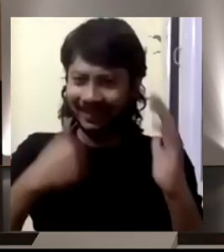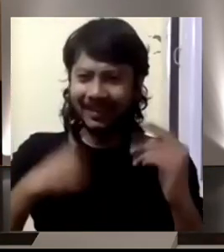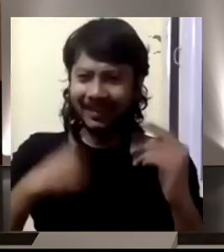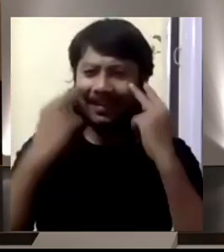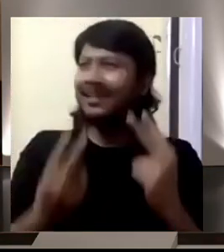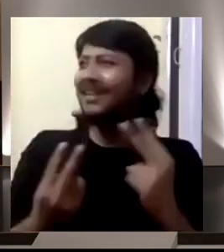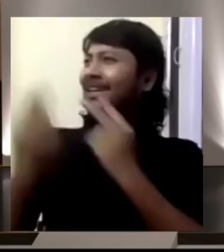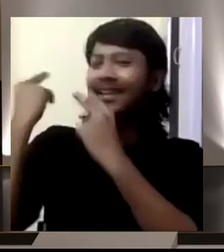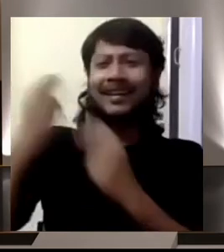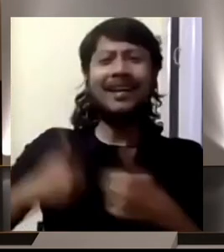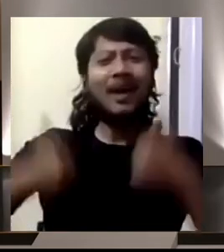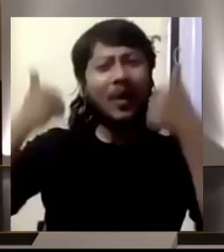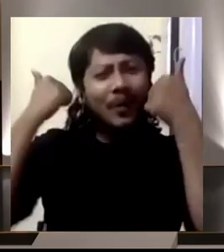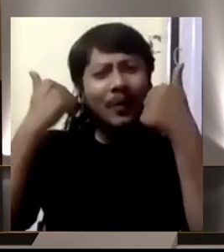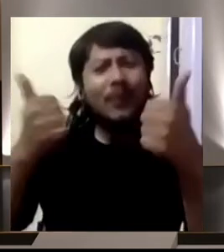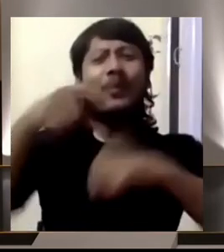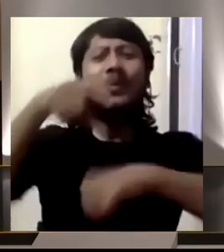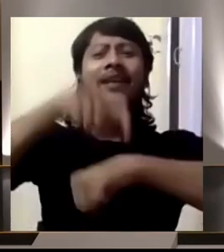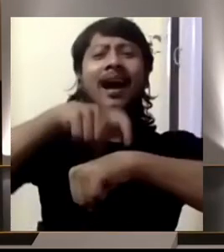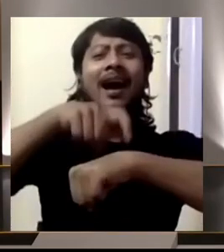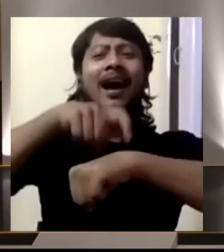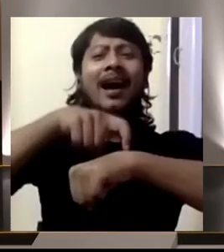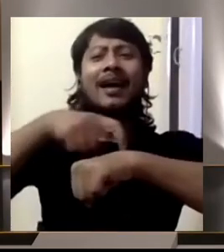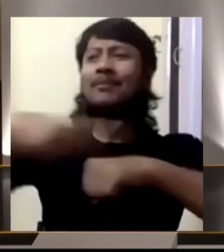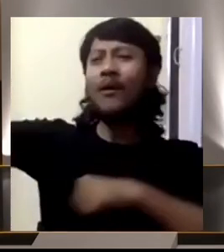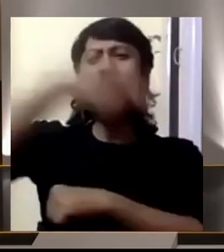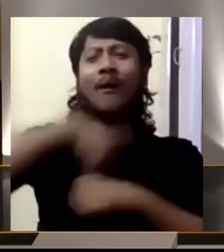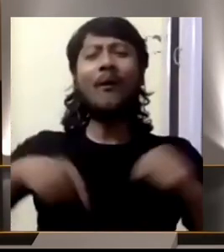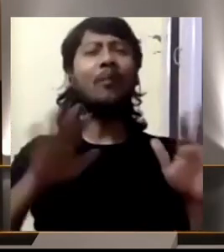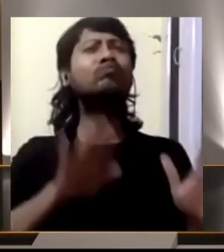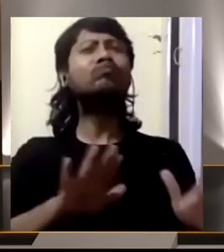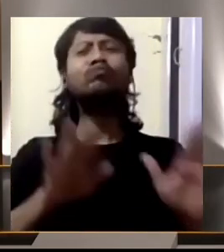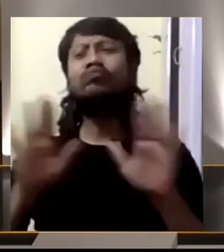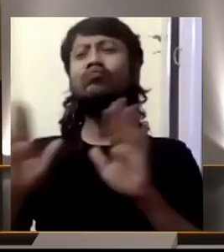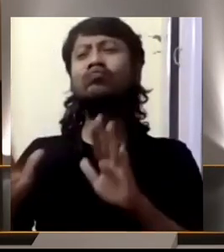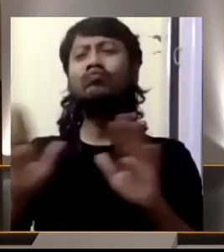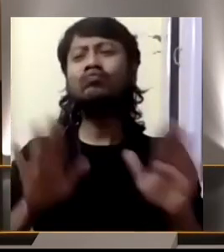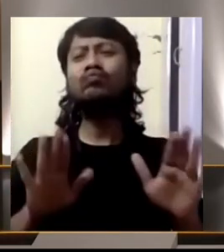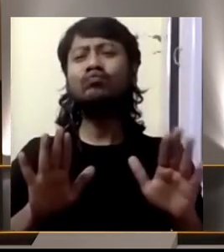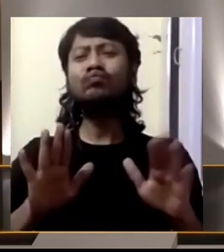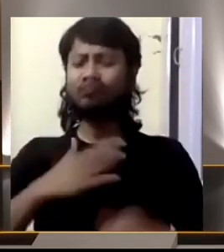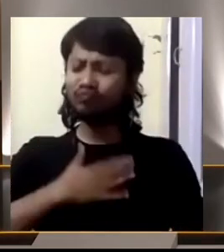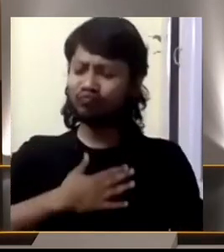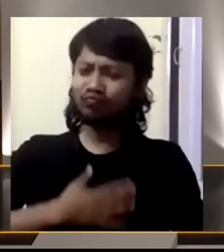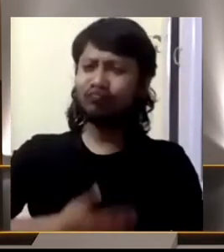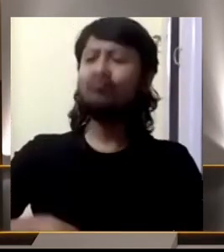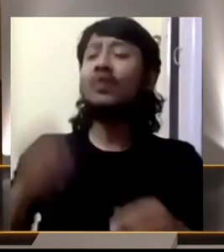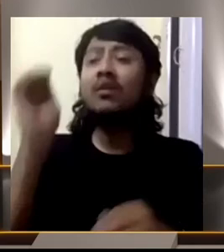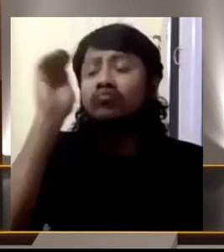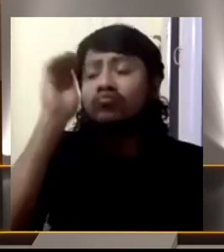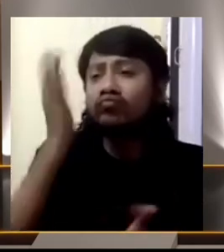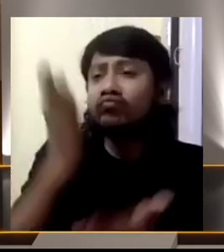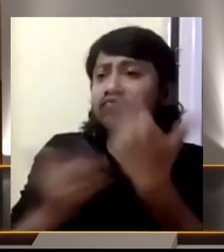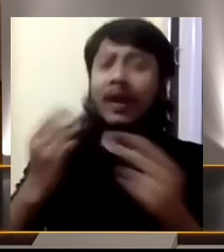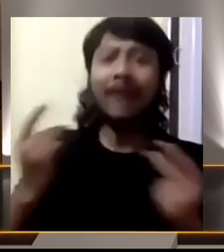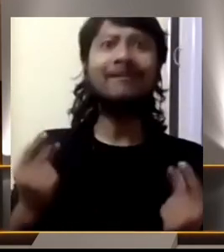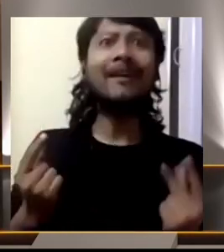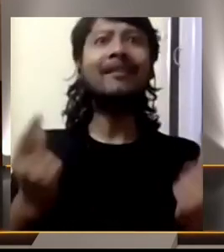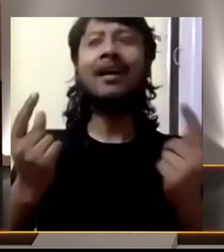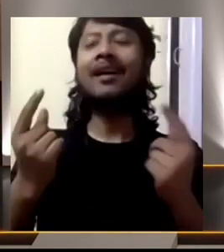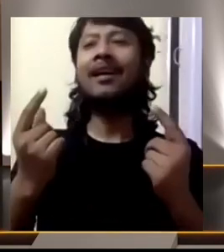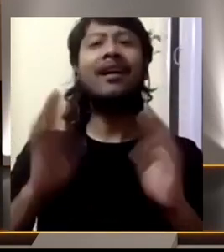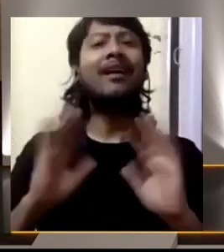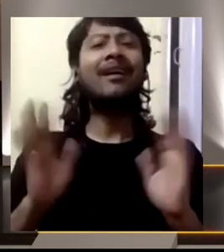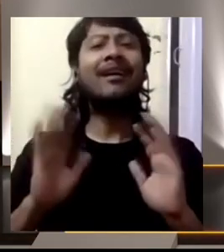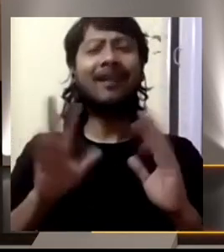listen, took time to pay attention that they were being understood, did simple things like make eye contact,